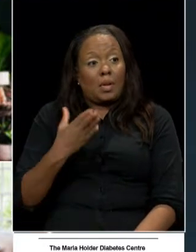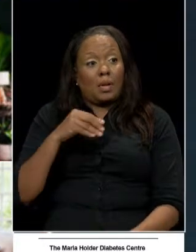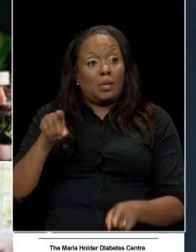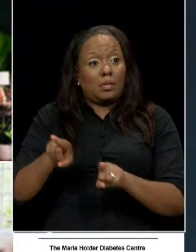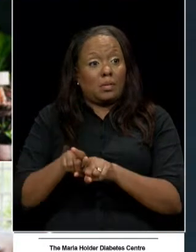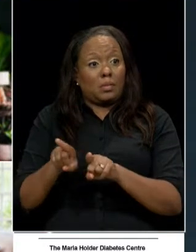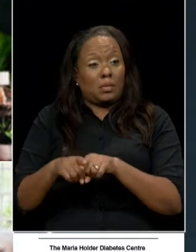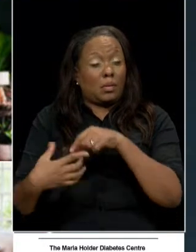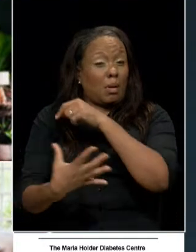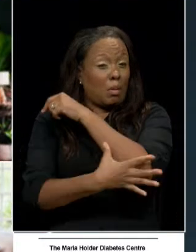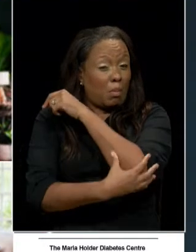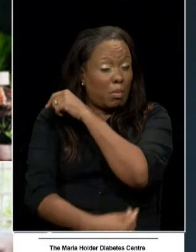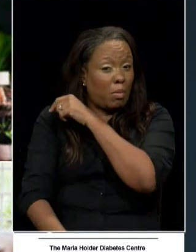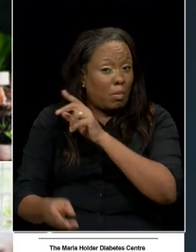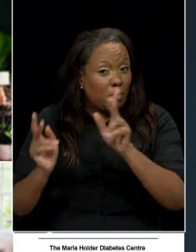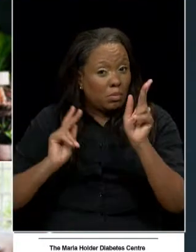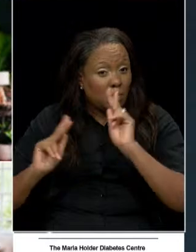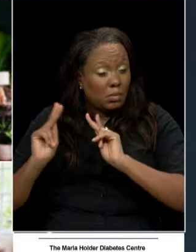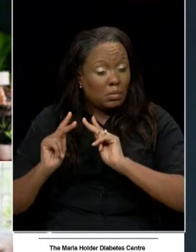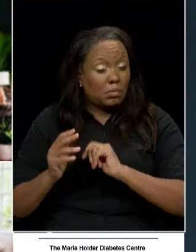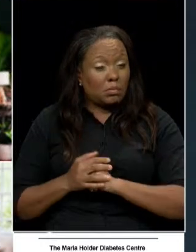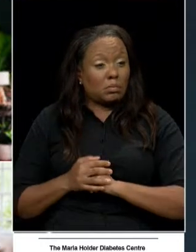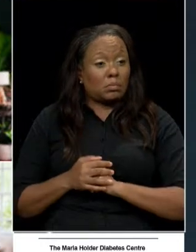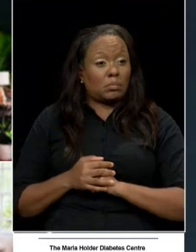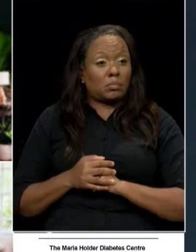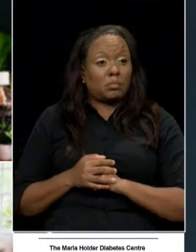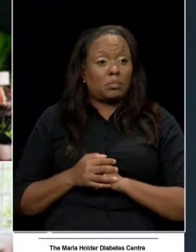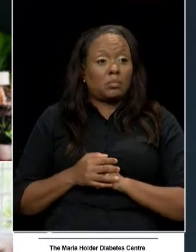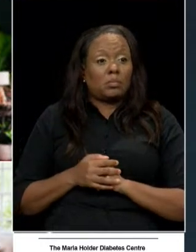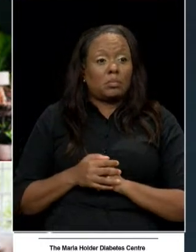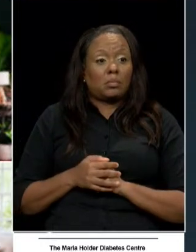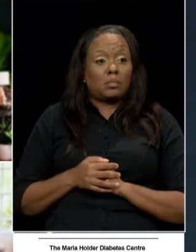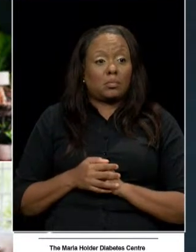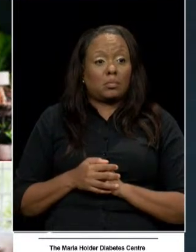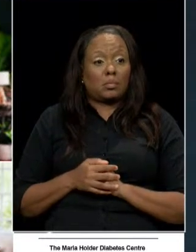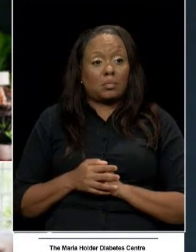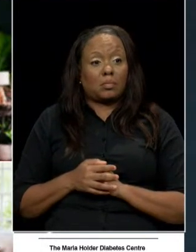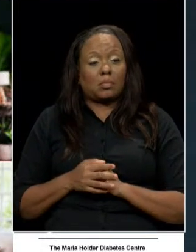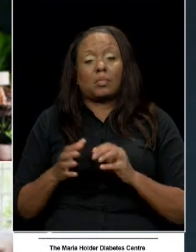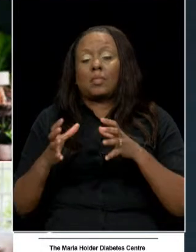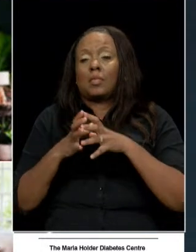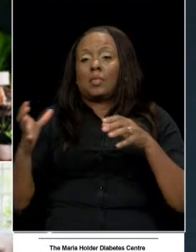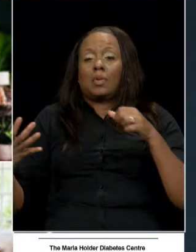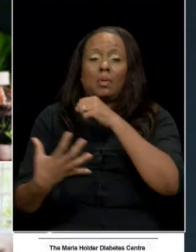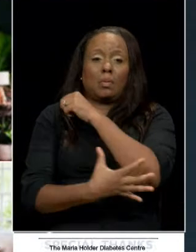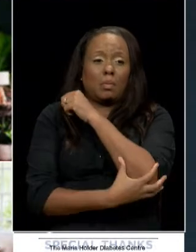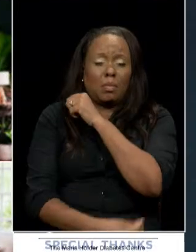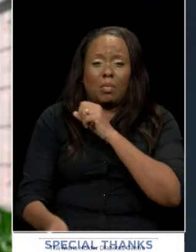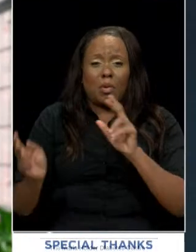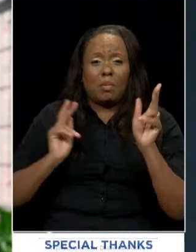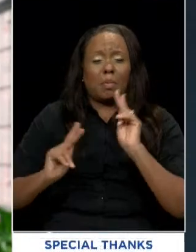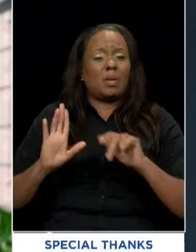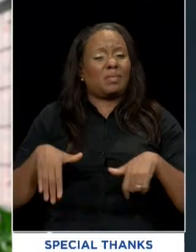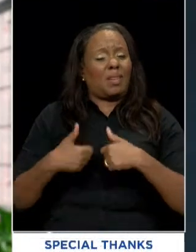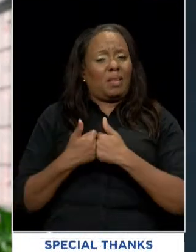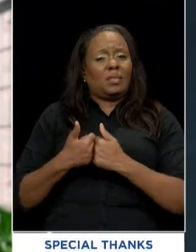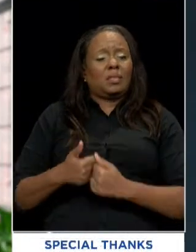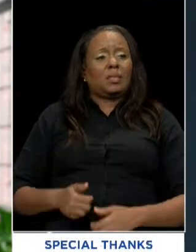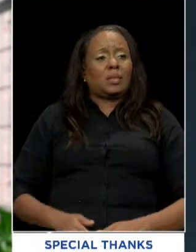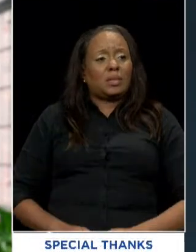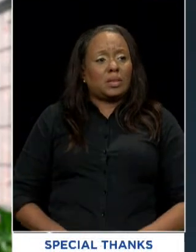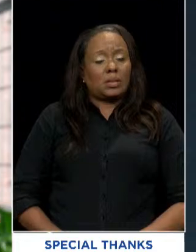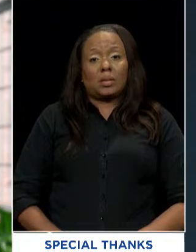because the poorer people in the community are the ones who bear the brunt of this kind of challenge. People who have